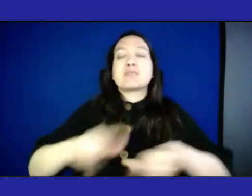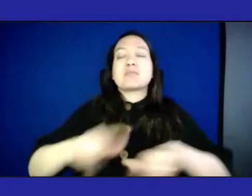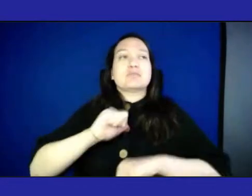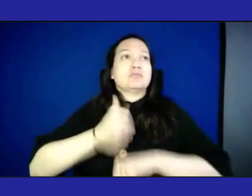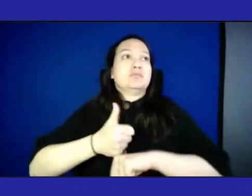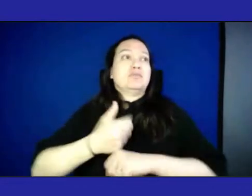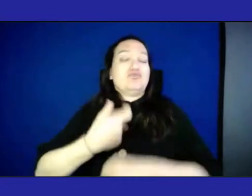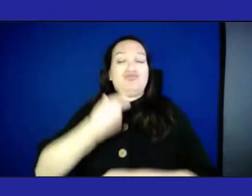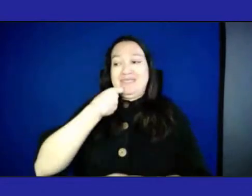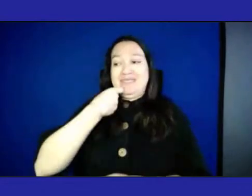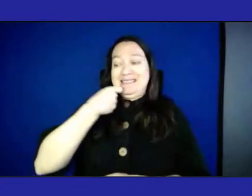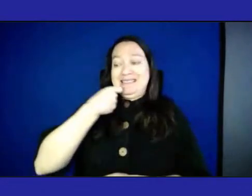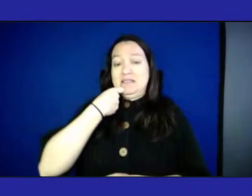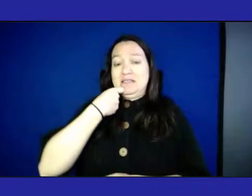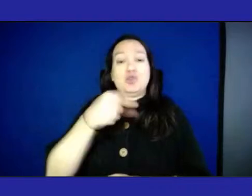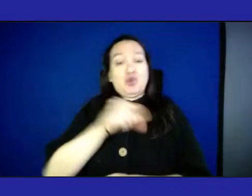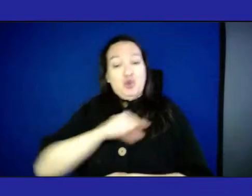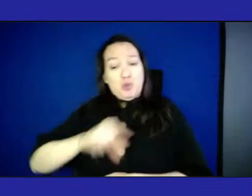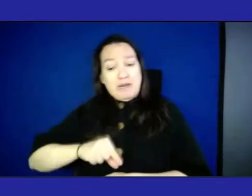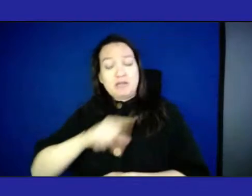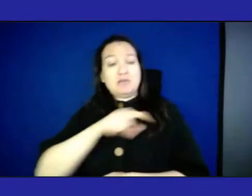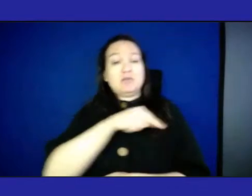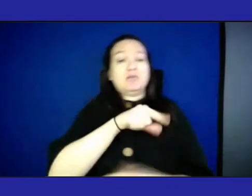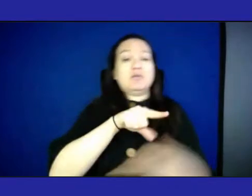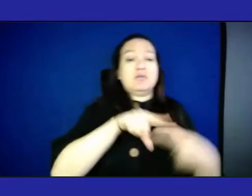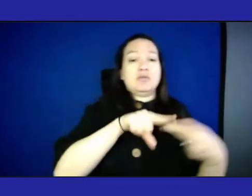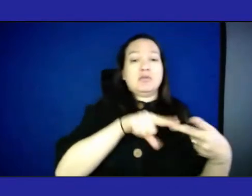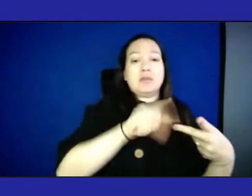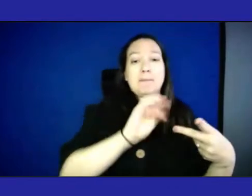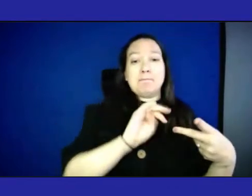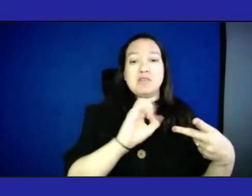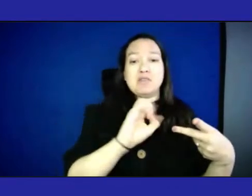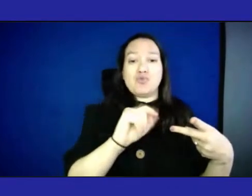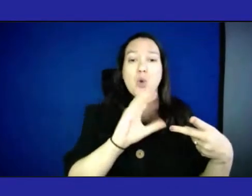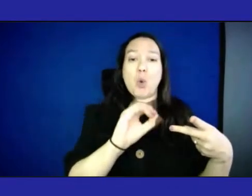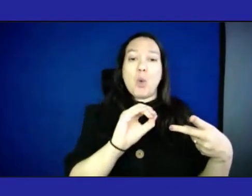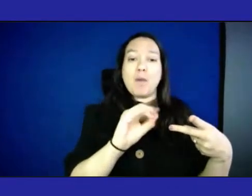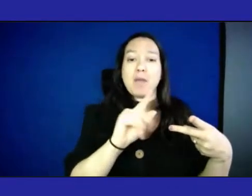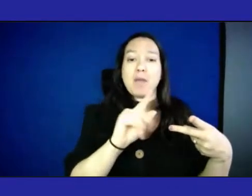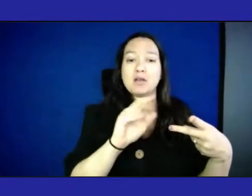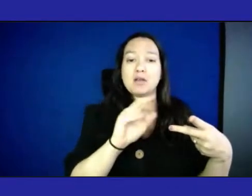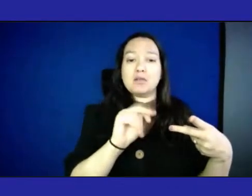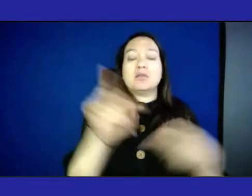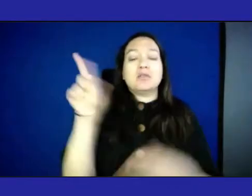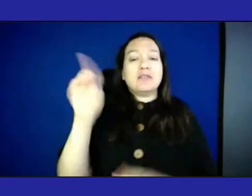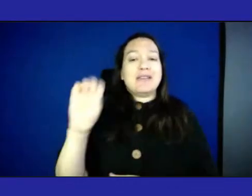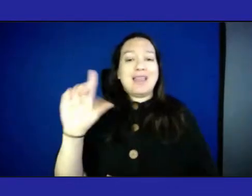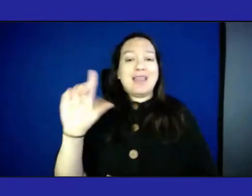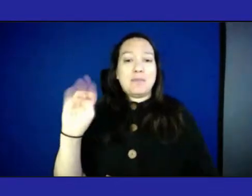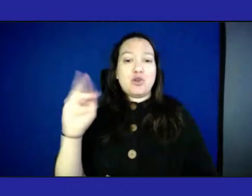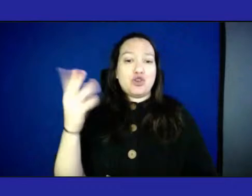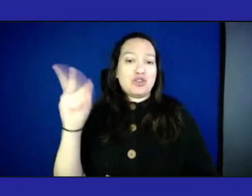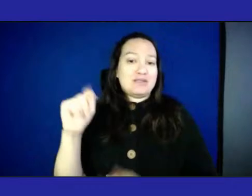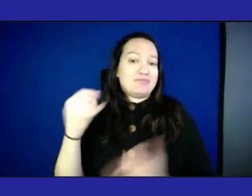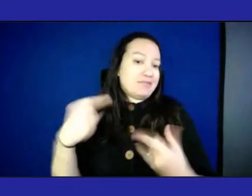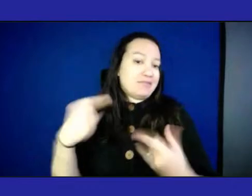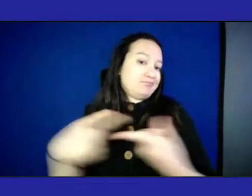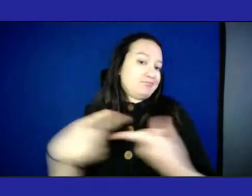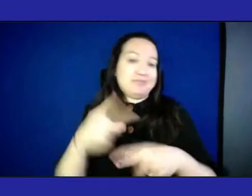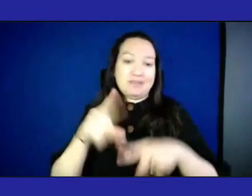are Queens and Metropolitan. Dr. Sinias is at Elmhurst today, which is the reason why she couldn't be here in person.